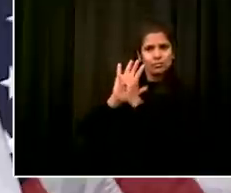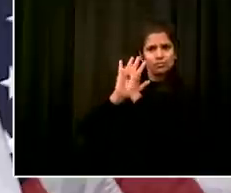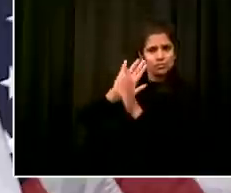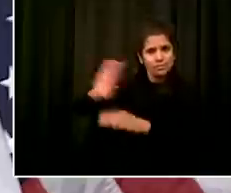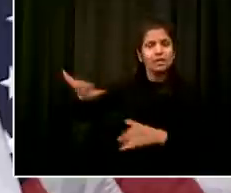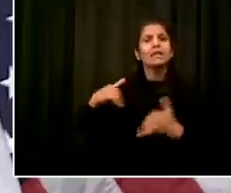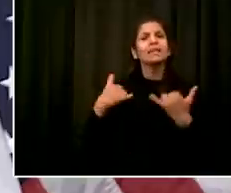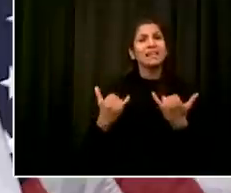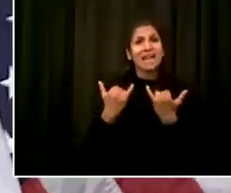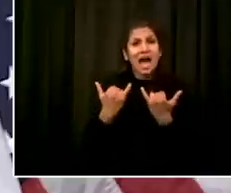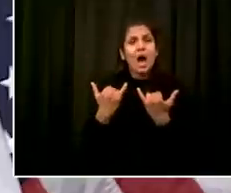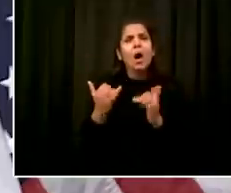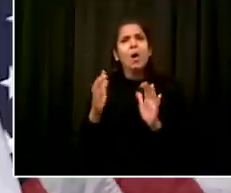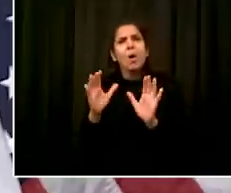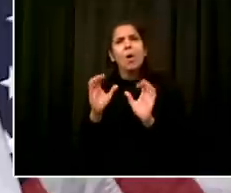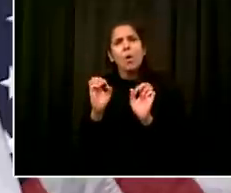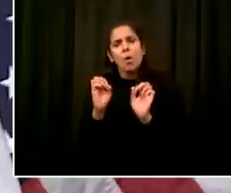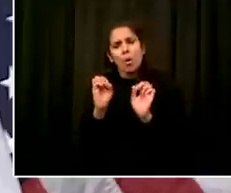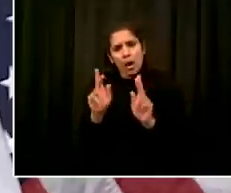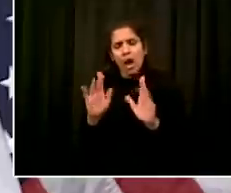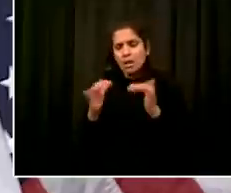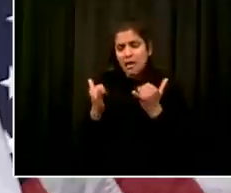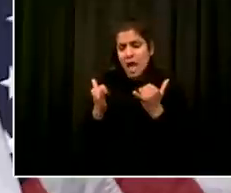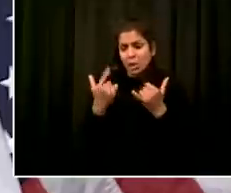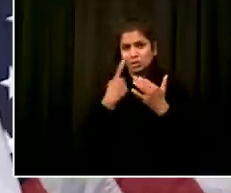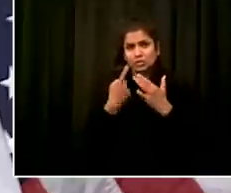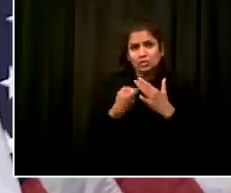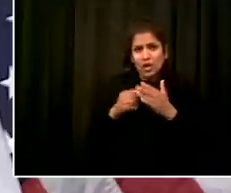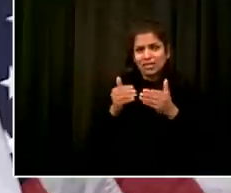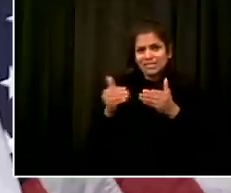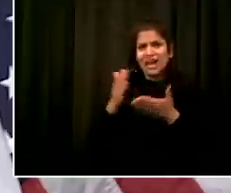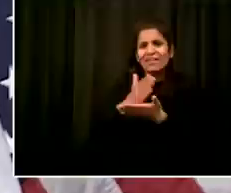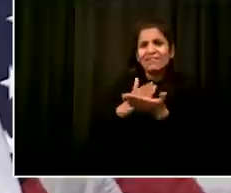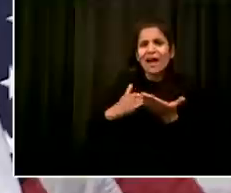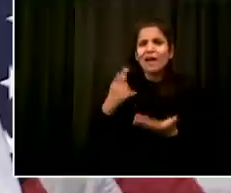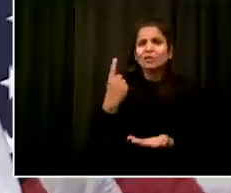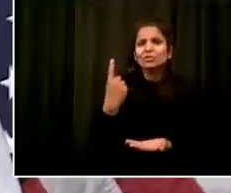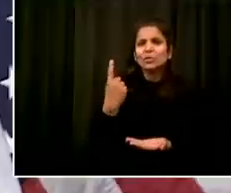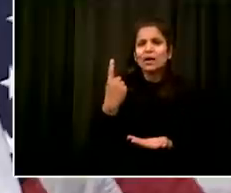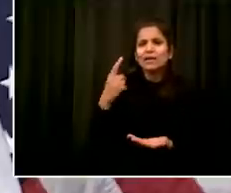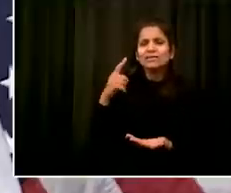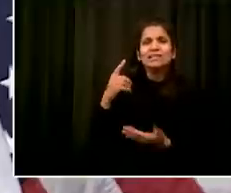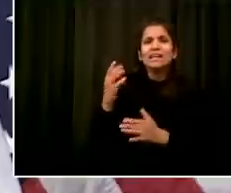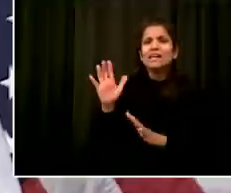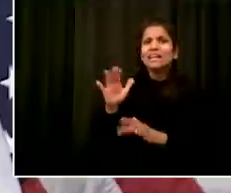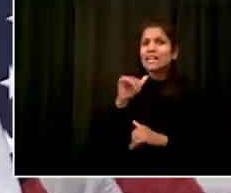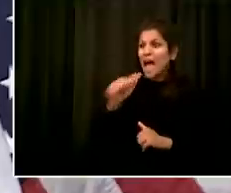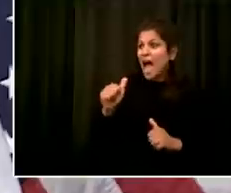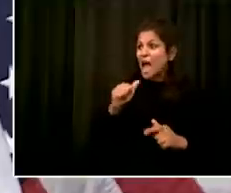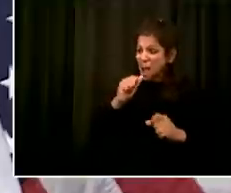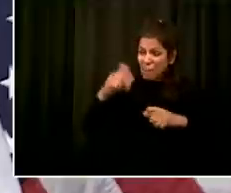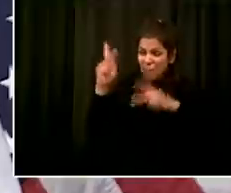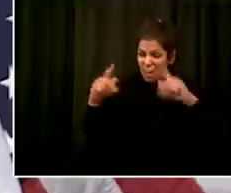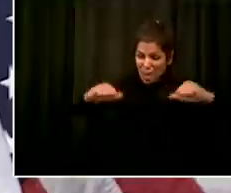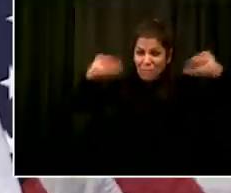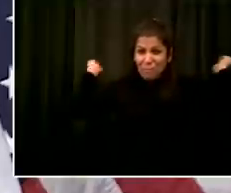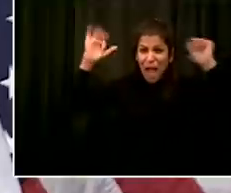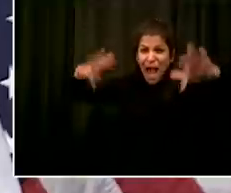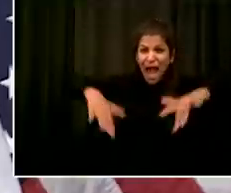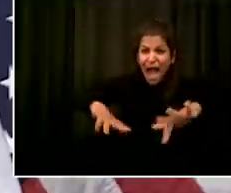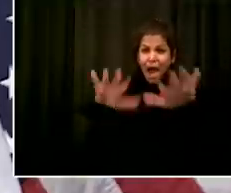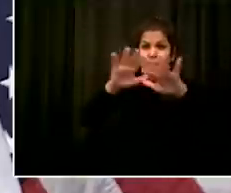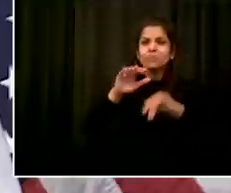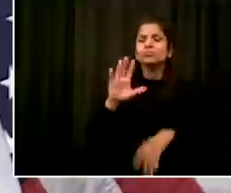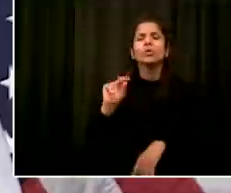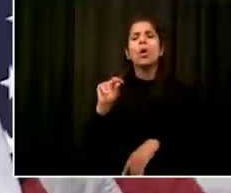many fewer people moving around than usual. There's so many fewer people going to work. We can handle that in the short term. But the real